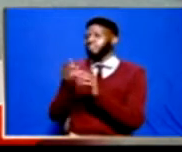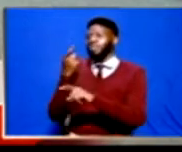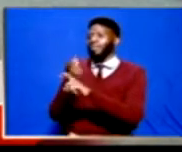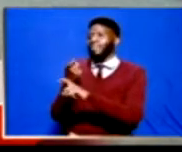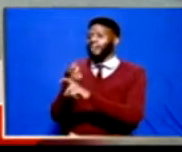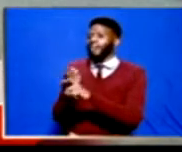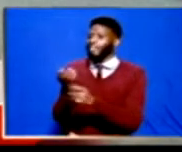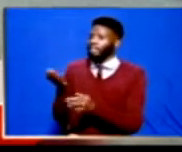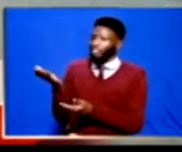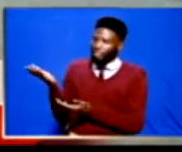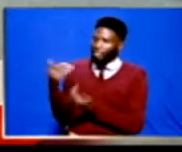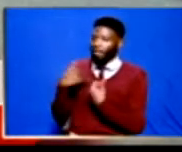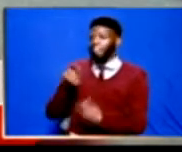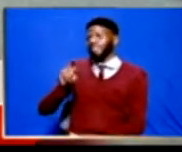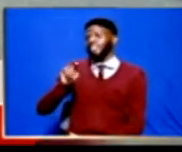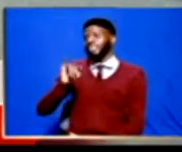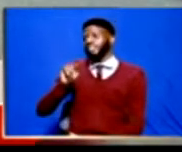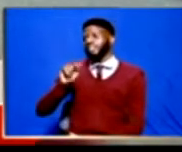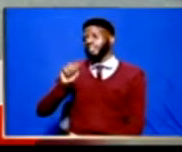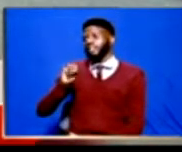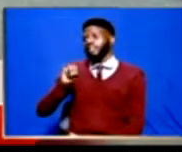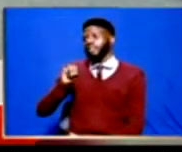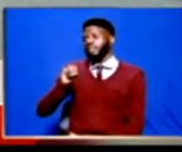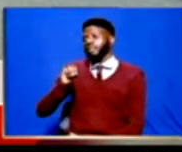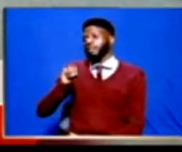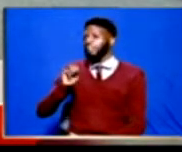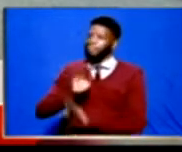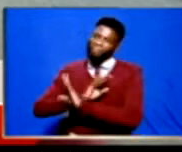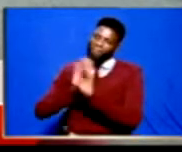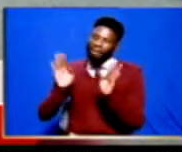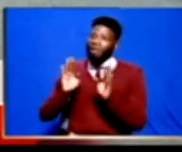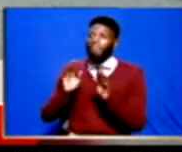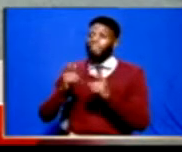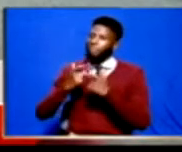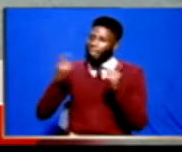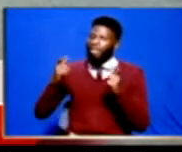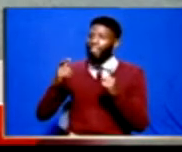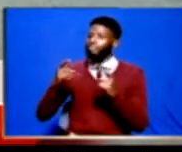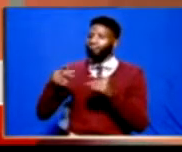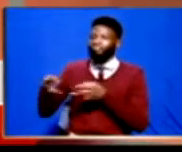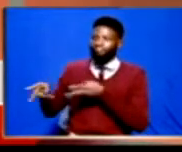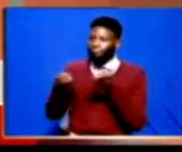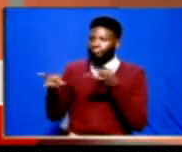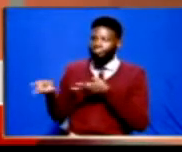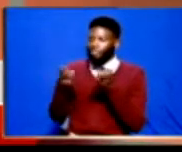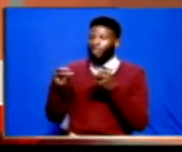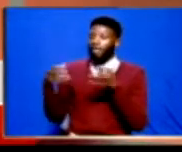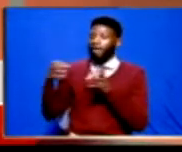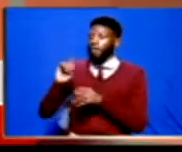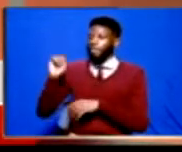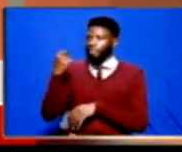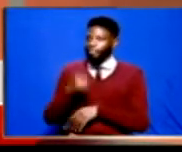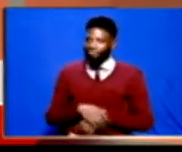have the titanium, which has now become the biggest mining company in Kenya? Well, O'Brien, the funniest thing